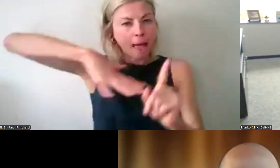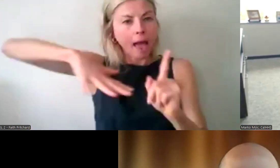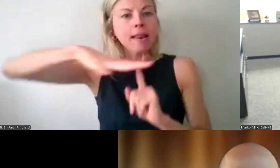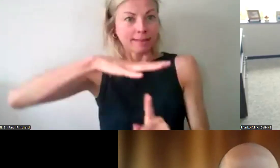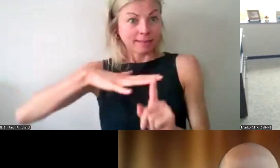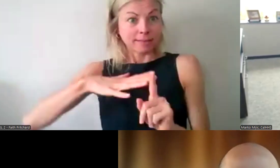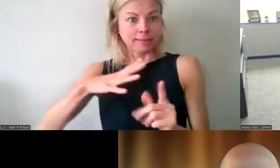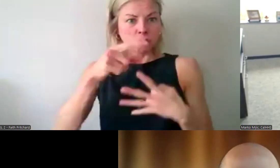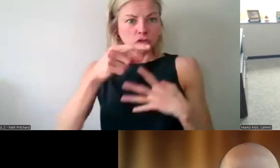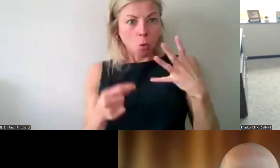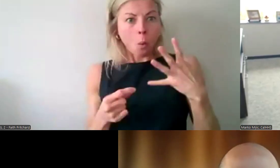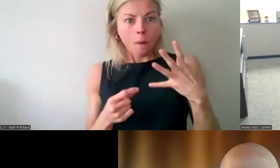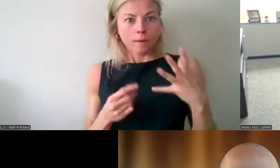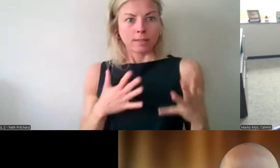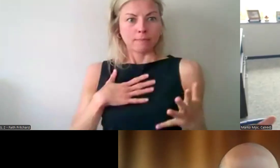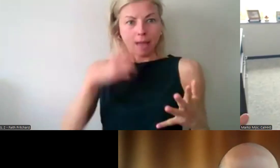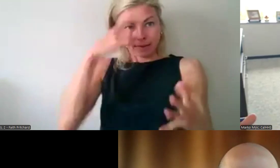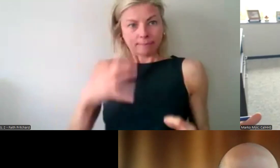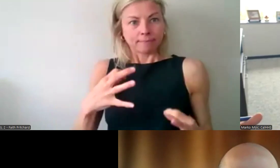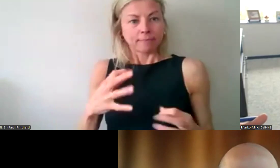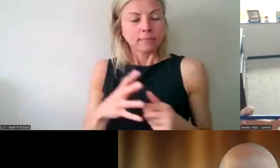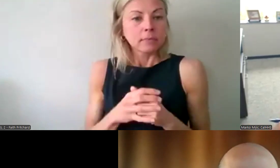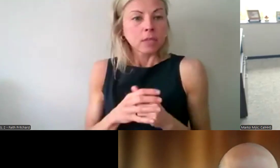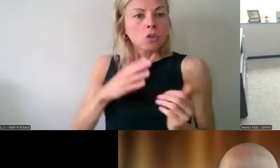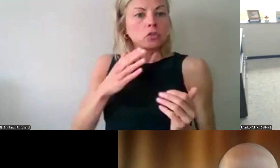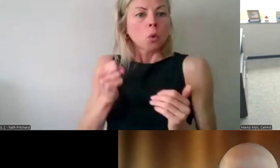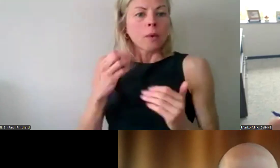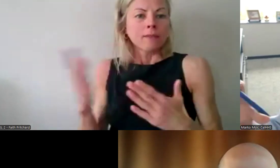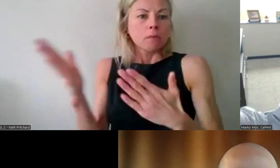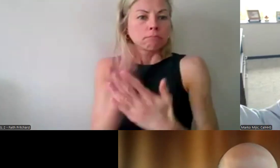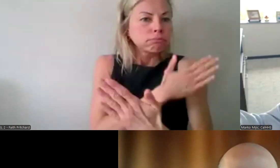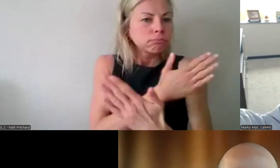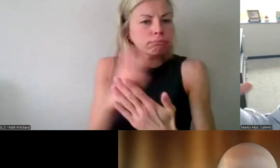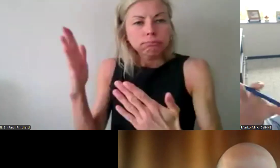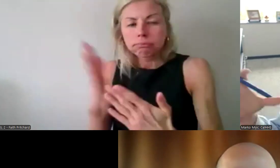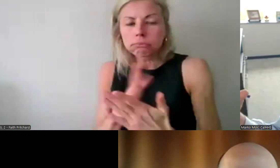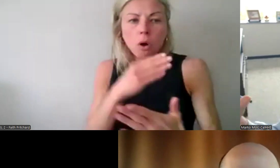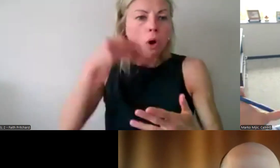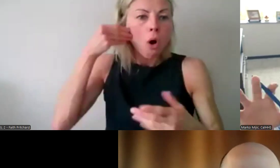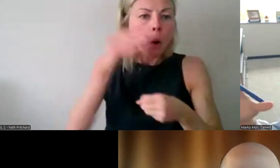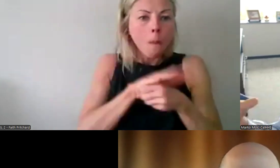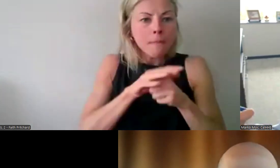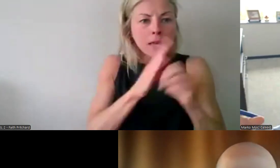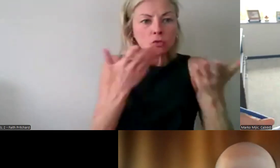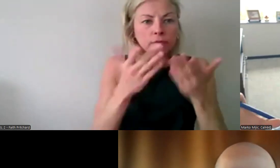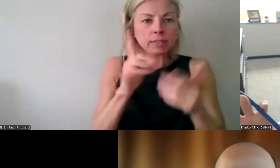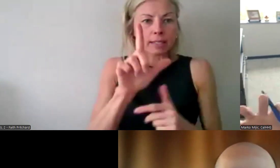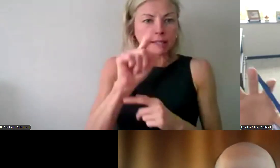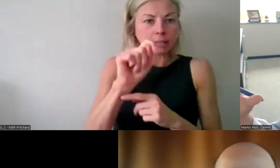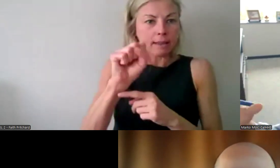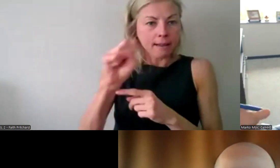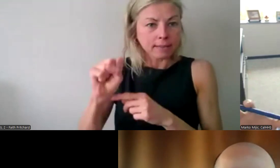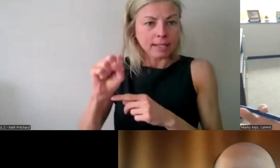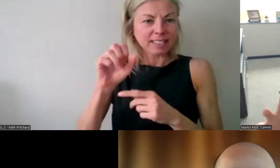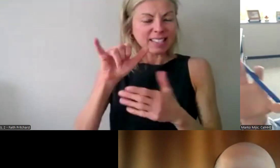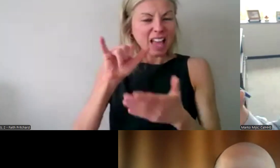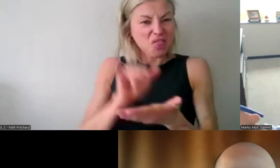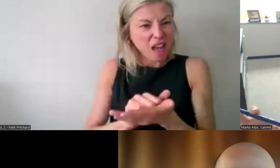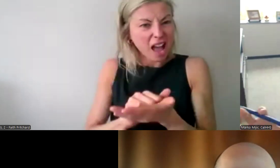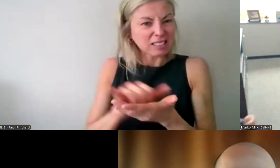And kind of the broad spectrum of home and community-based services and LTSS, like those are kind of